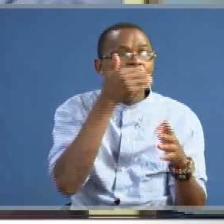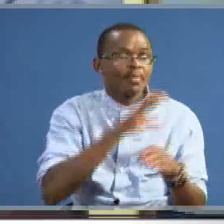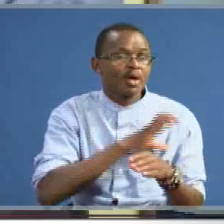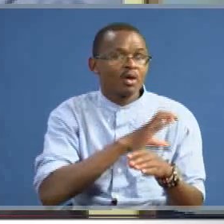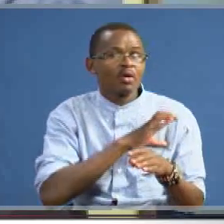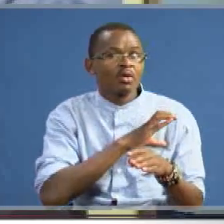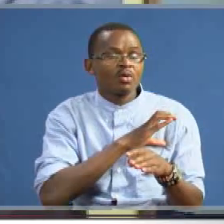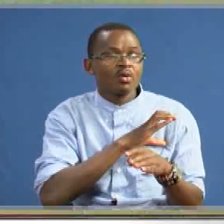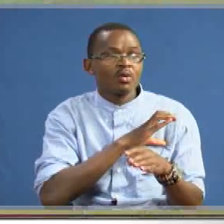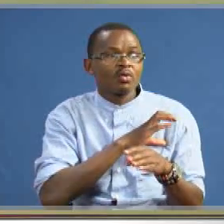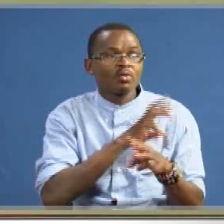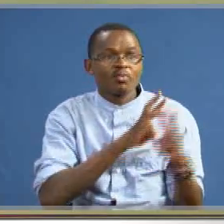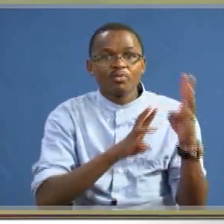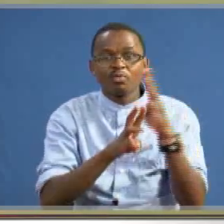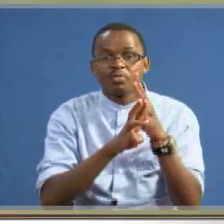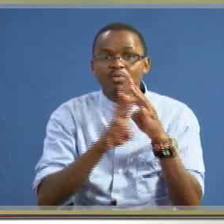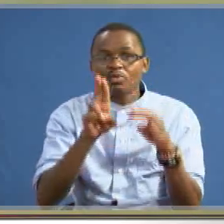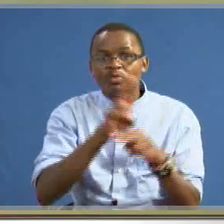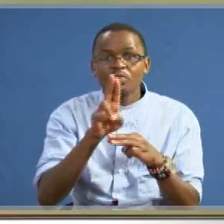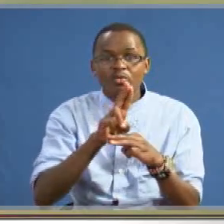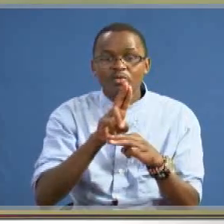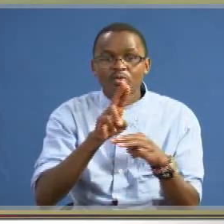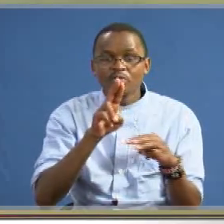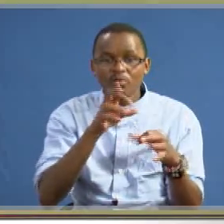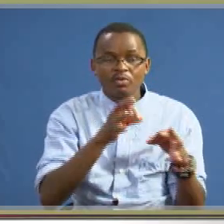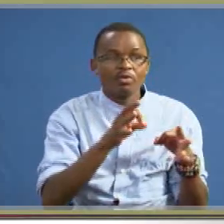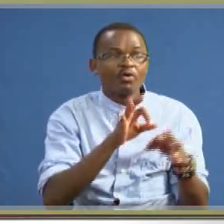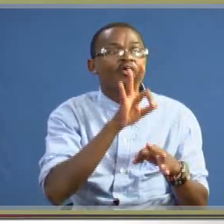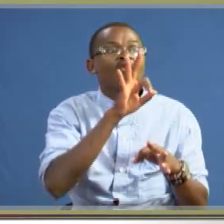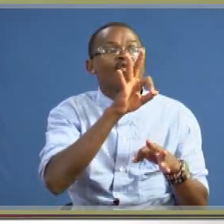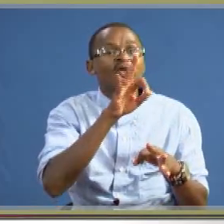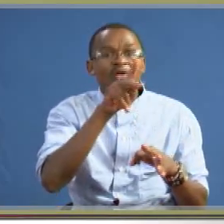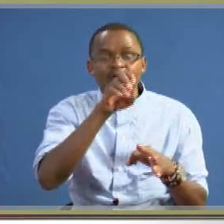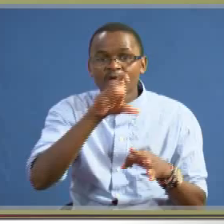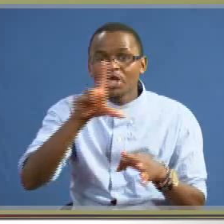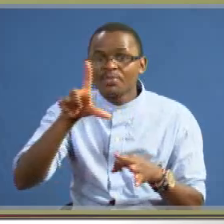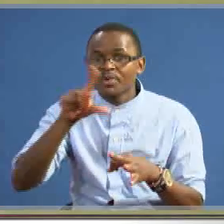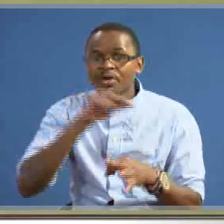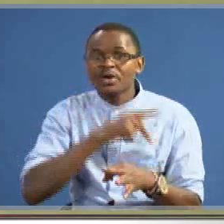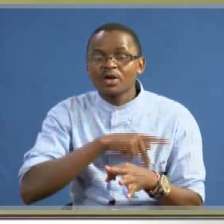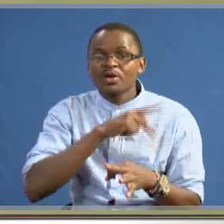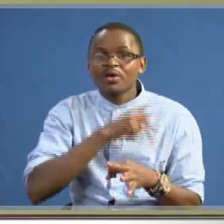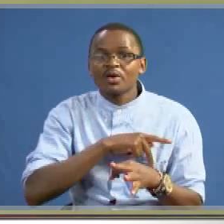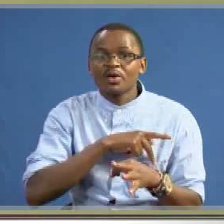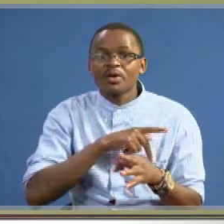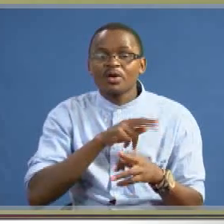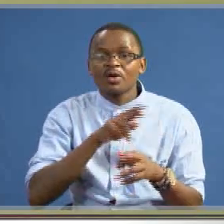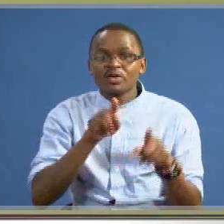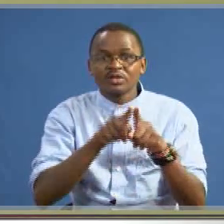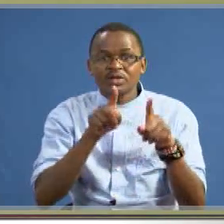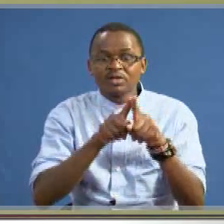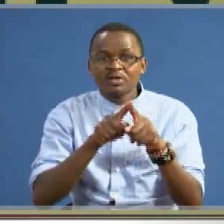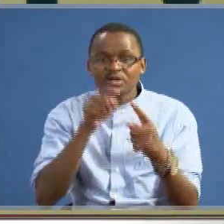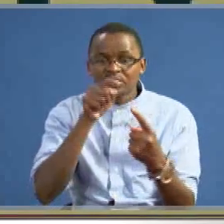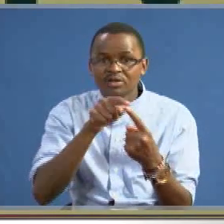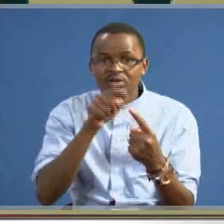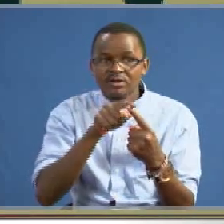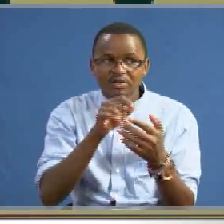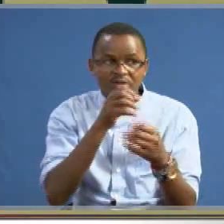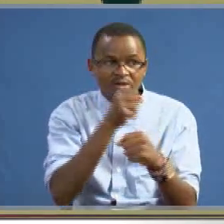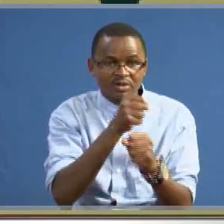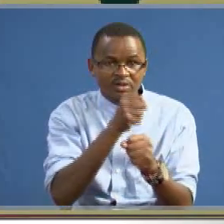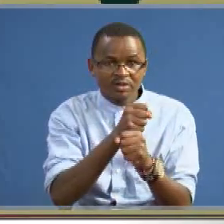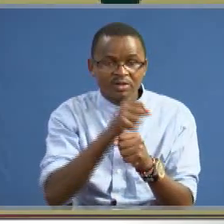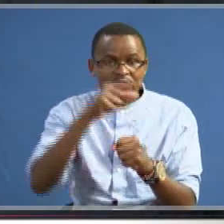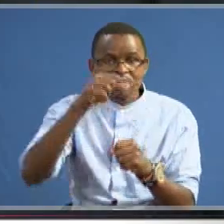super brand globally use parameters of the three pillars of quality reliability and distinctiveness Lang